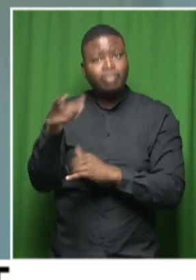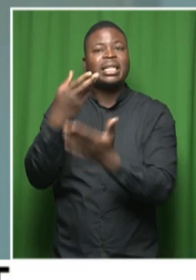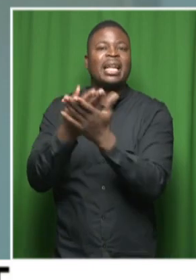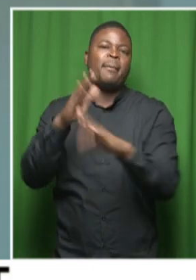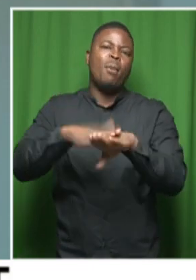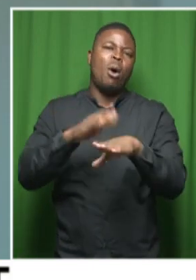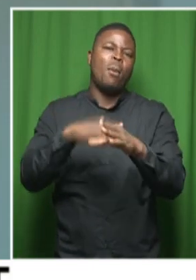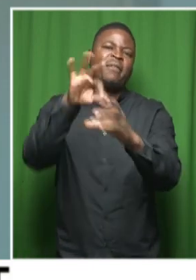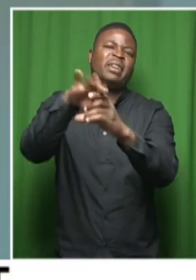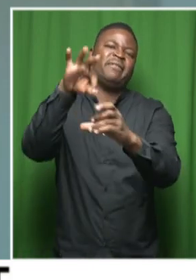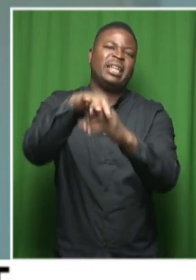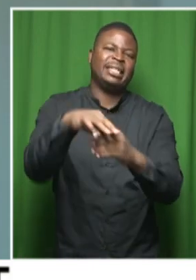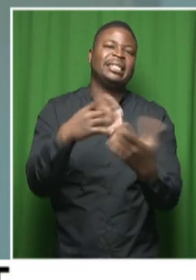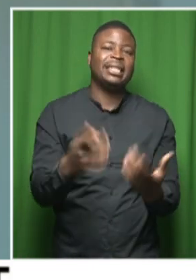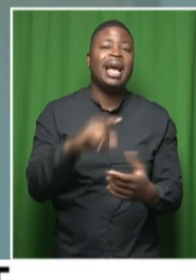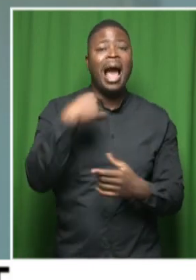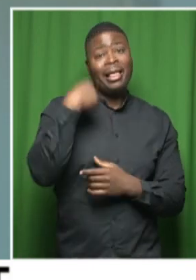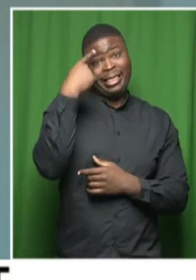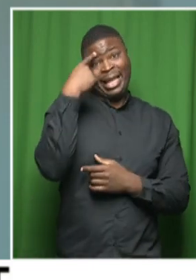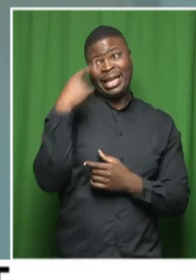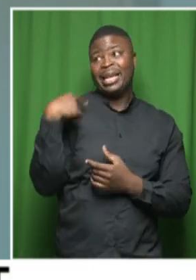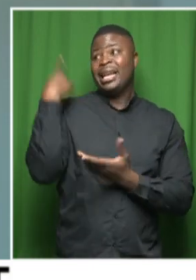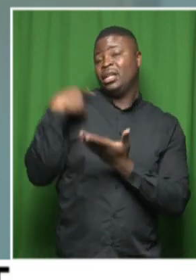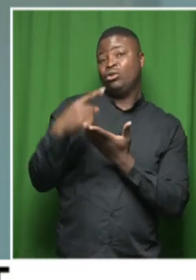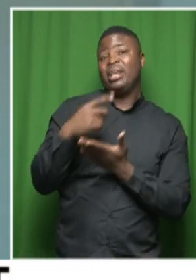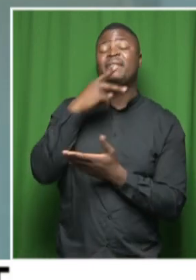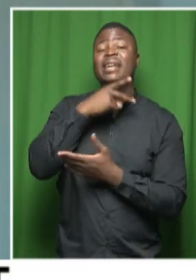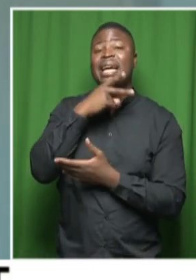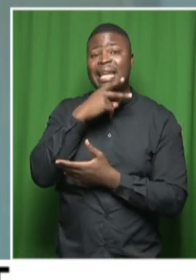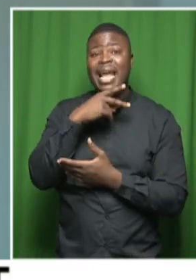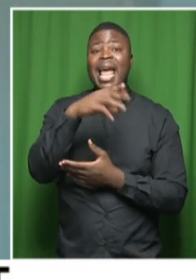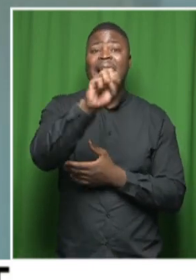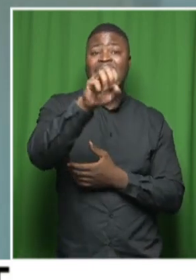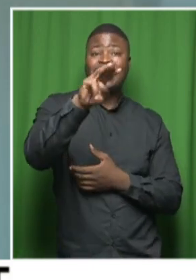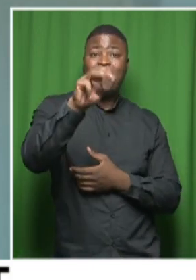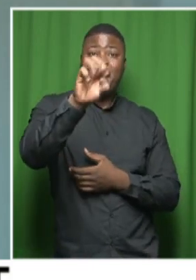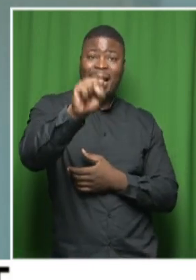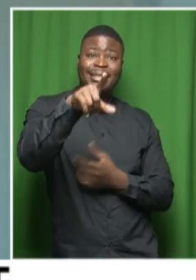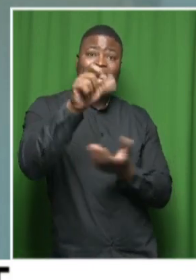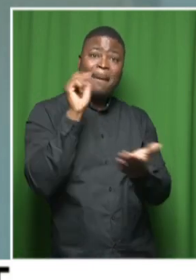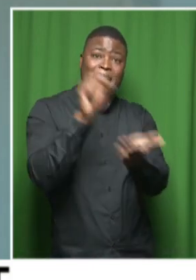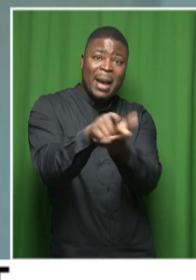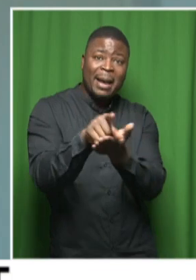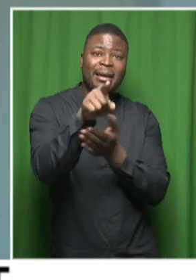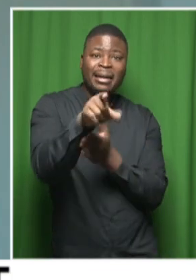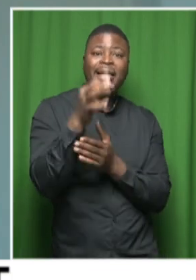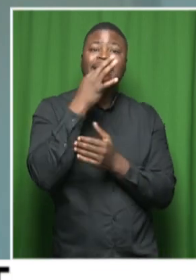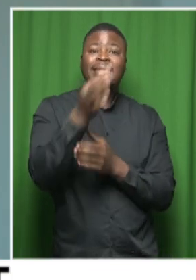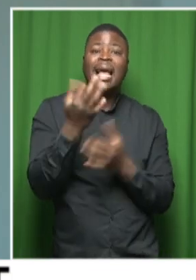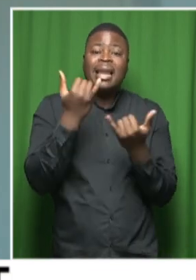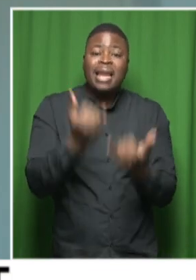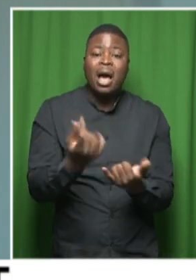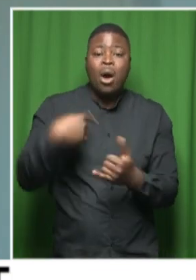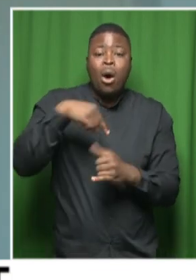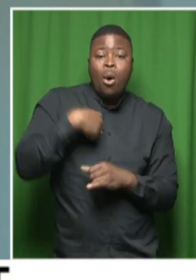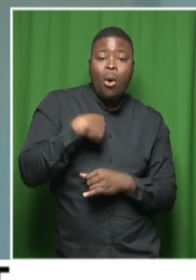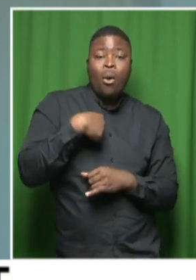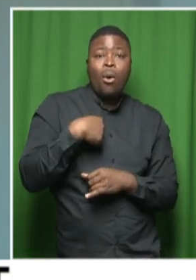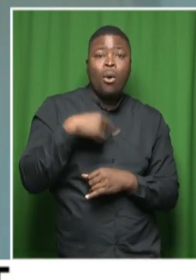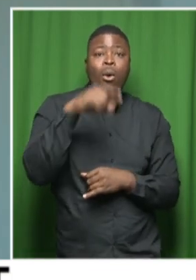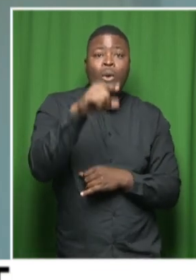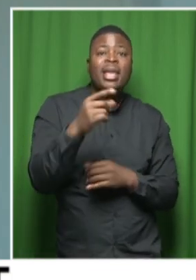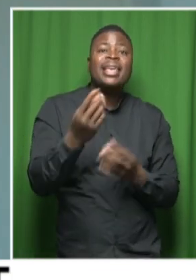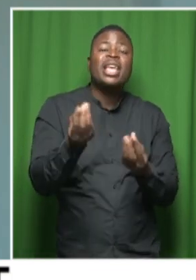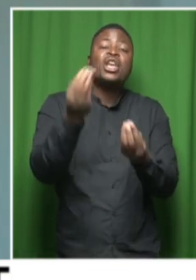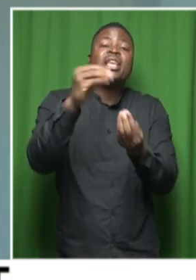already on a Friday, you got your SMS from your bank that says, by the way, be alerted that we are just going to increase your